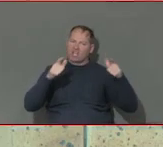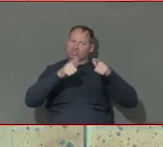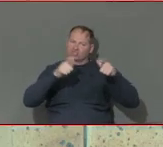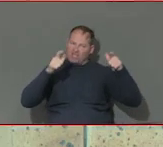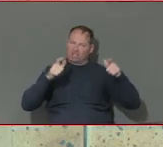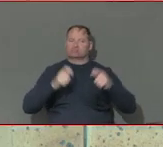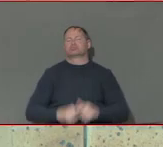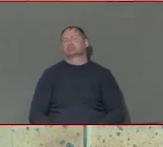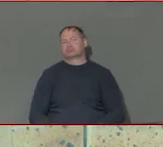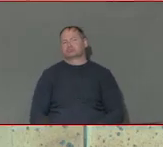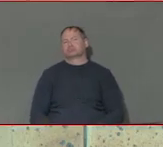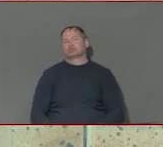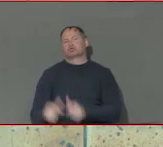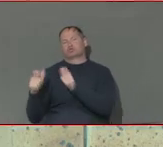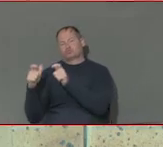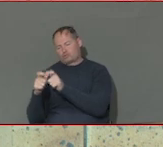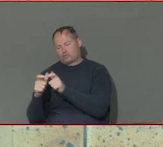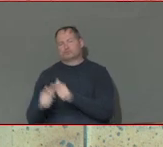and small.